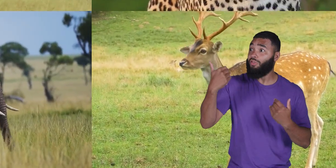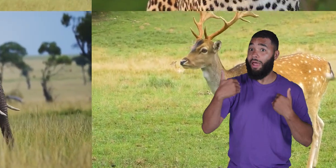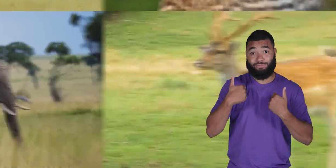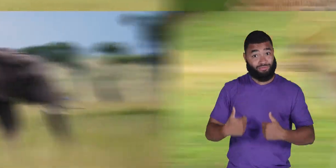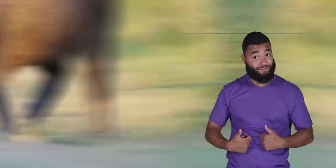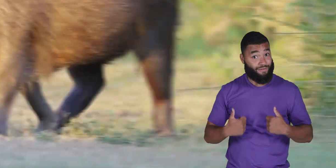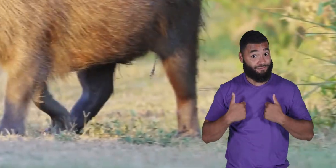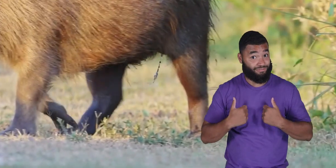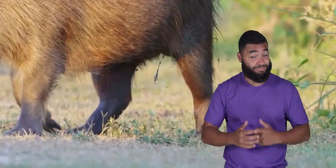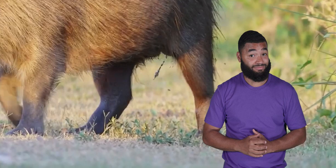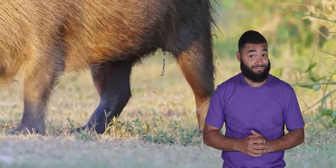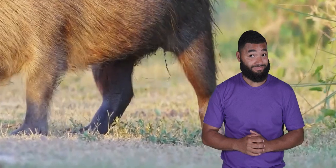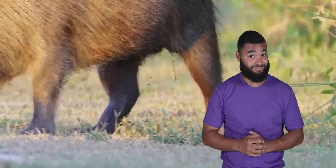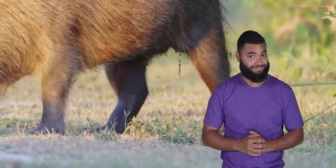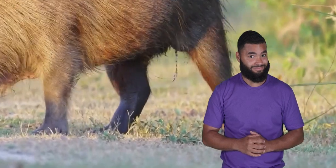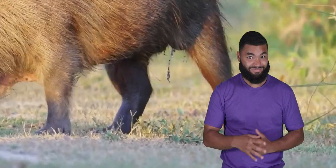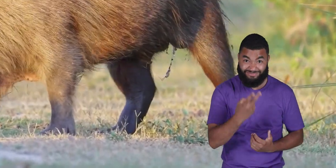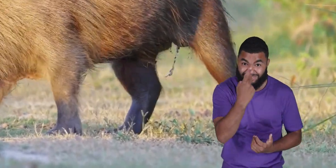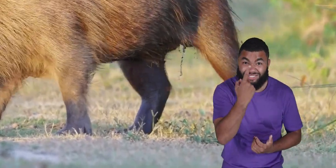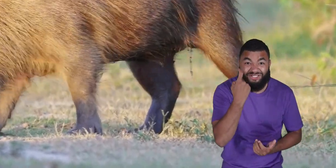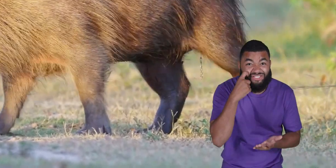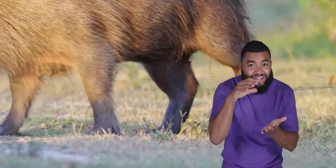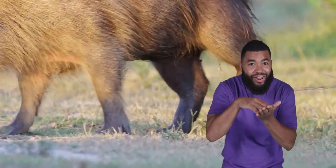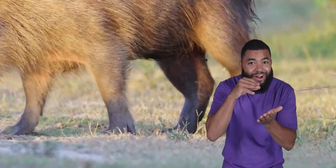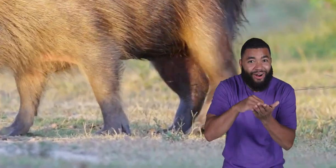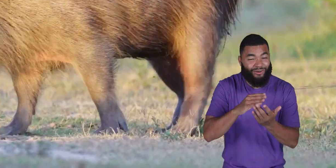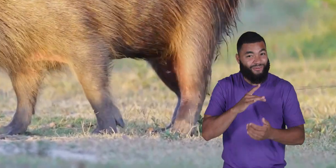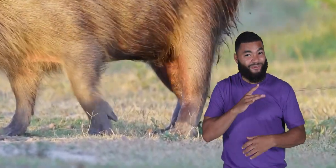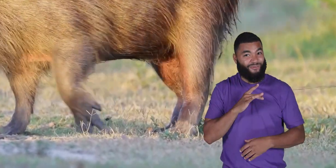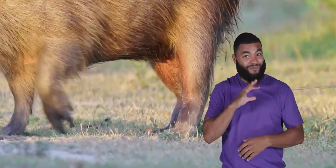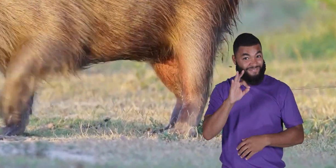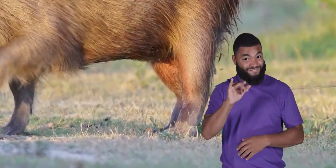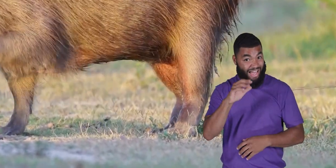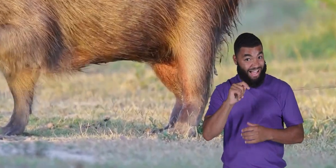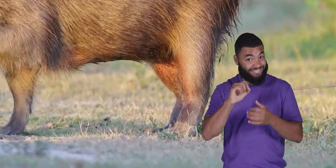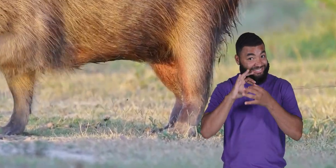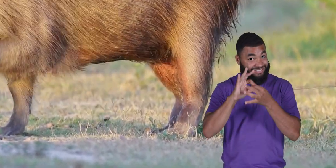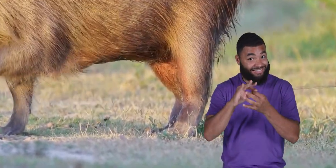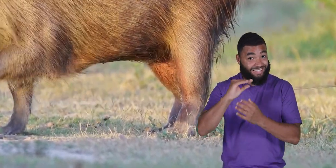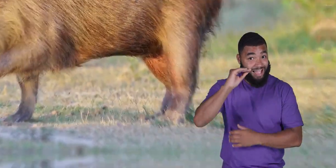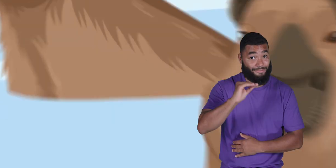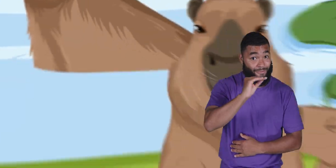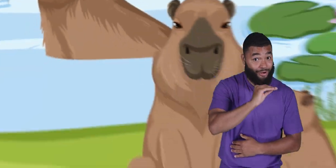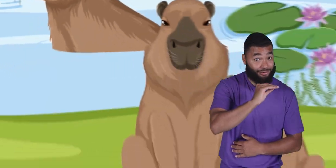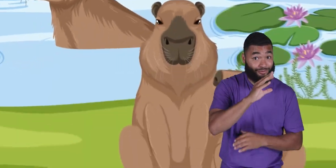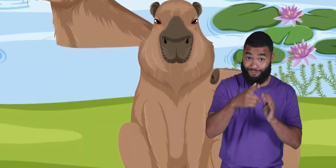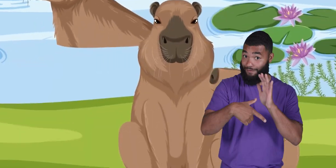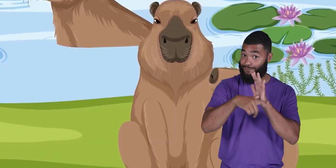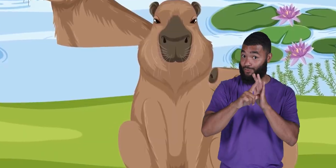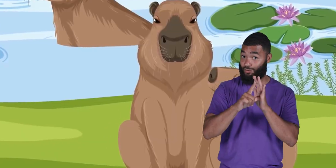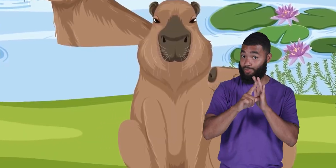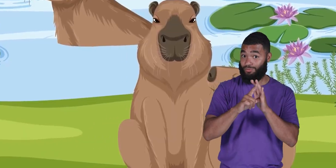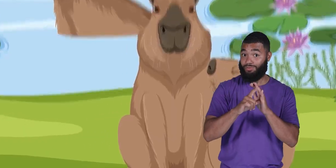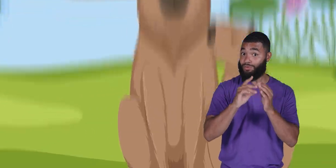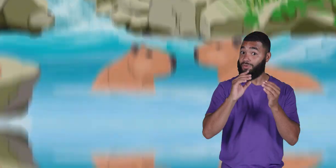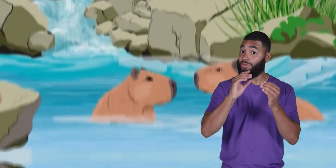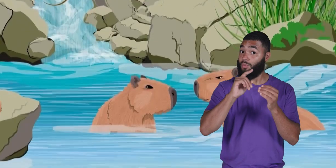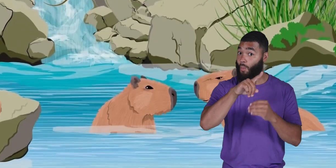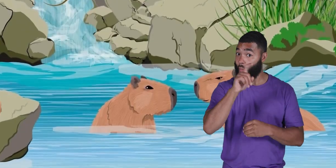we have just learned some cool facts about capybaras let's review